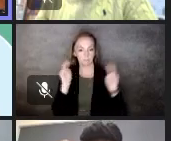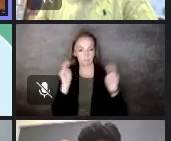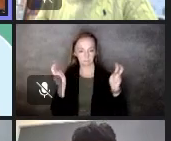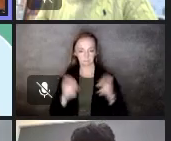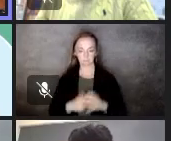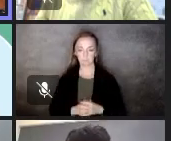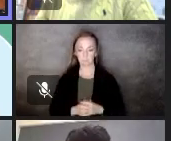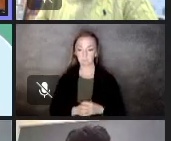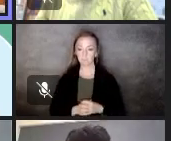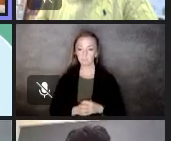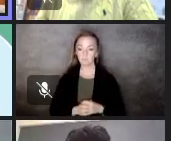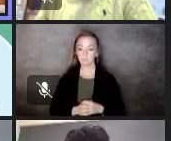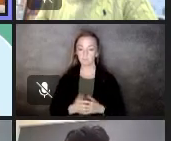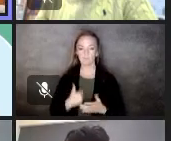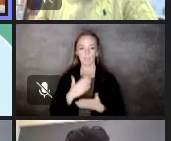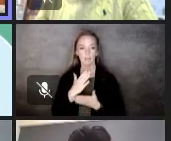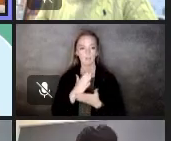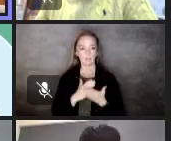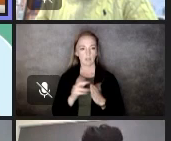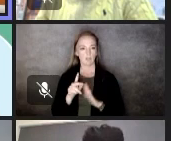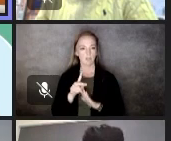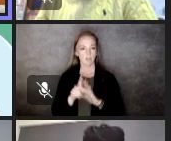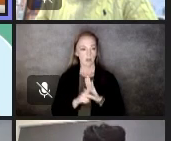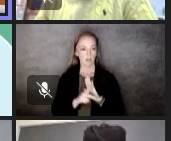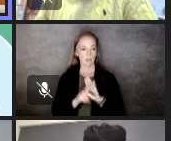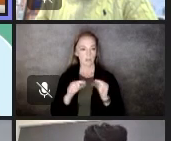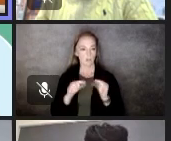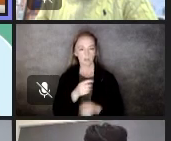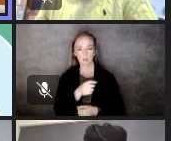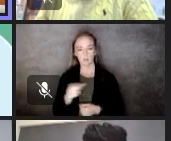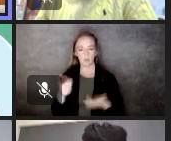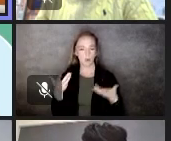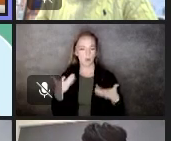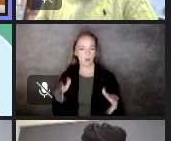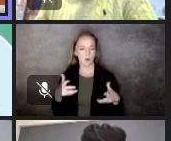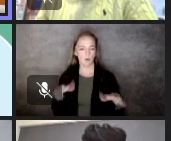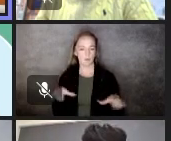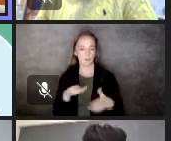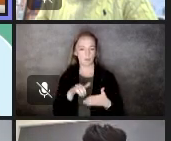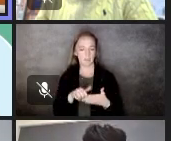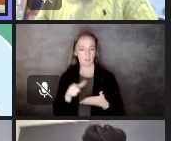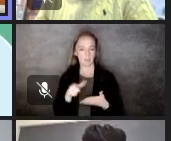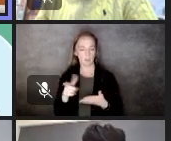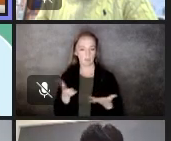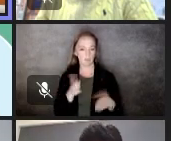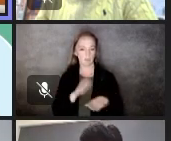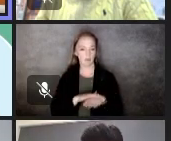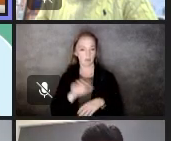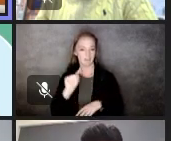There are some policy groups, and you guys already are doing this by serving on the Teacher Advisory Committee.